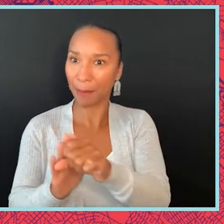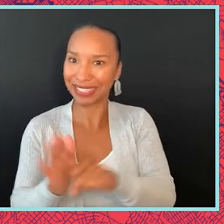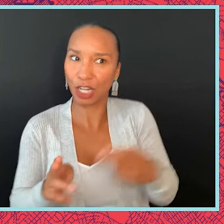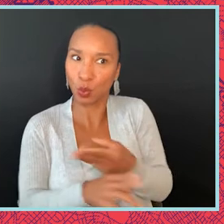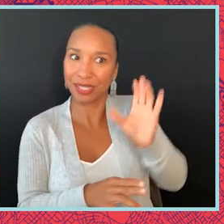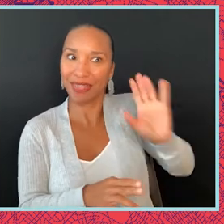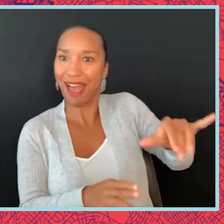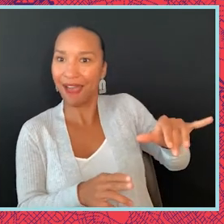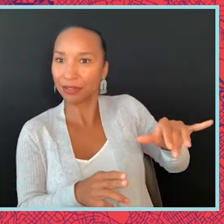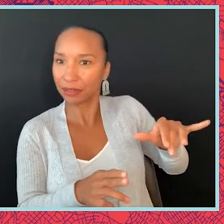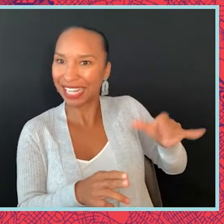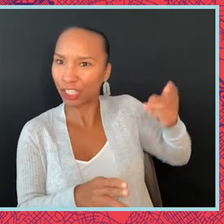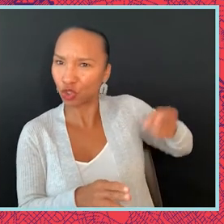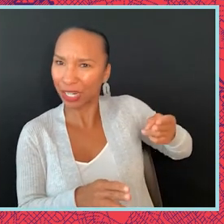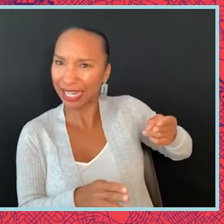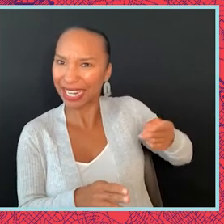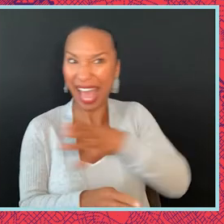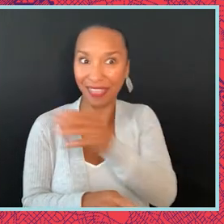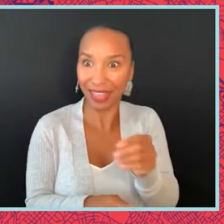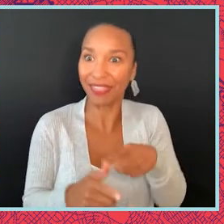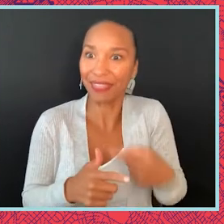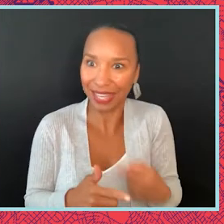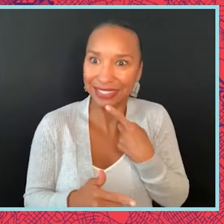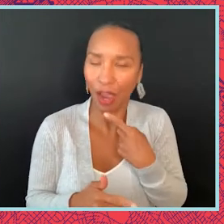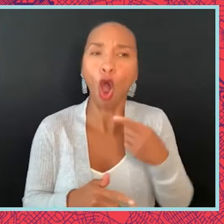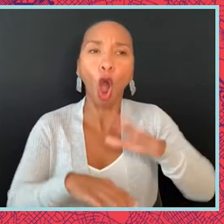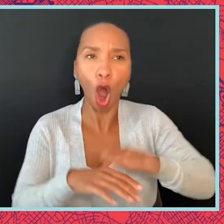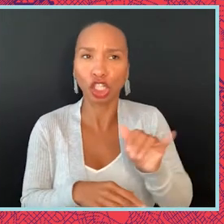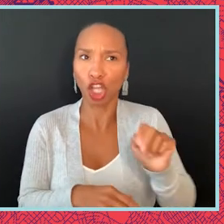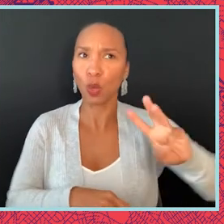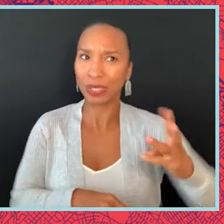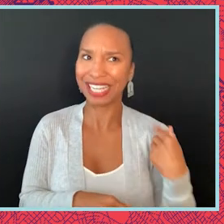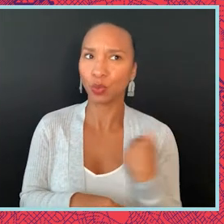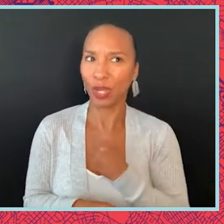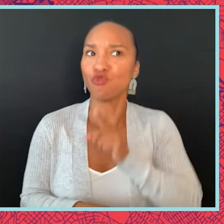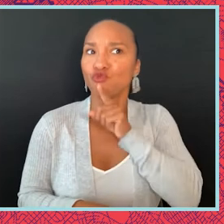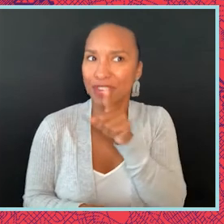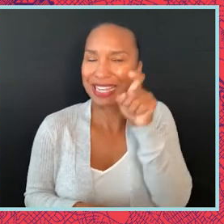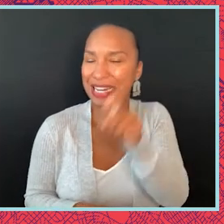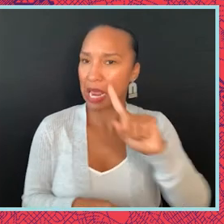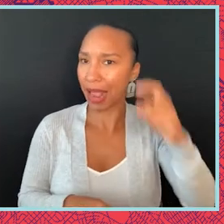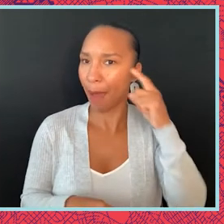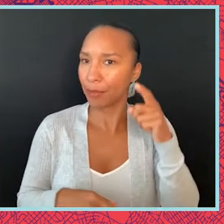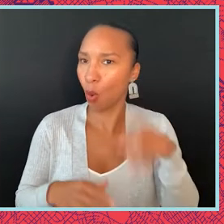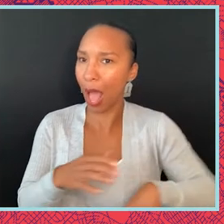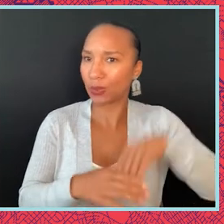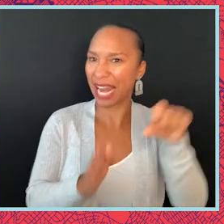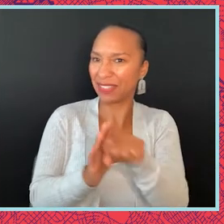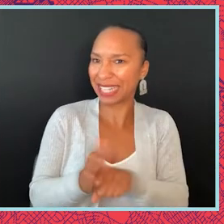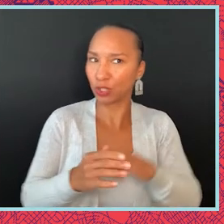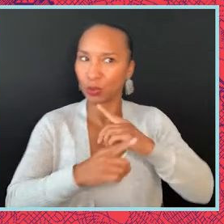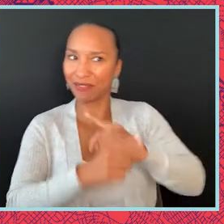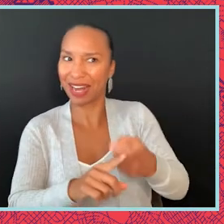knowing the history, but then what they'll also say is, yeah, and on January 6th, we really needed the Capitol to be outside of a state